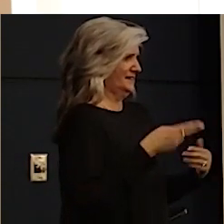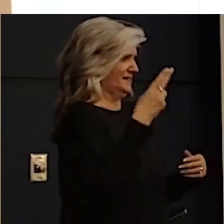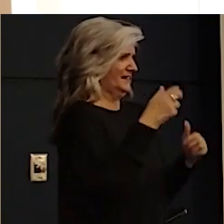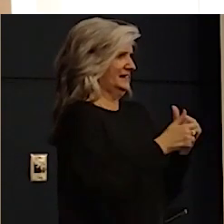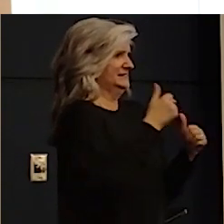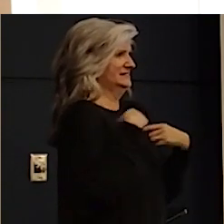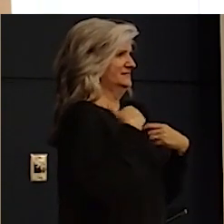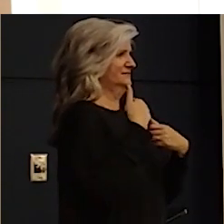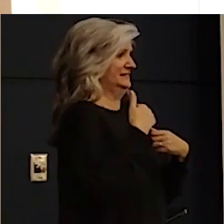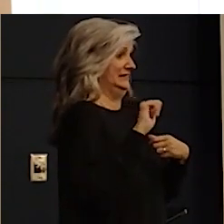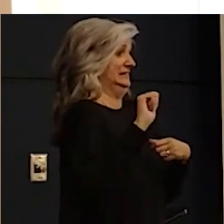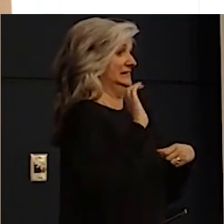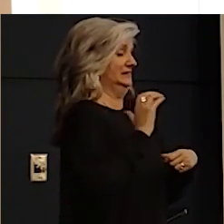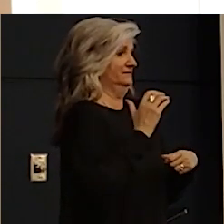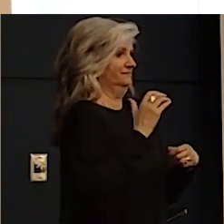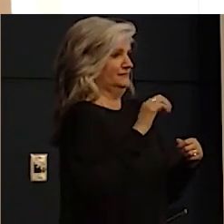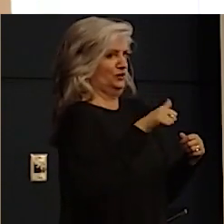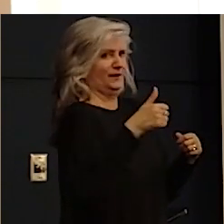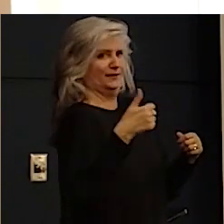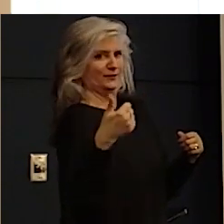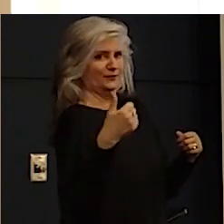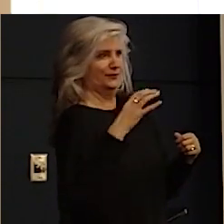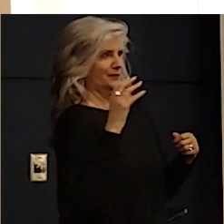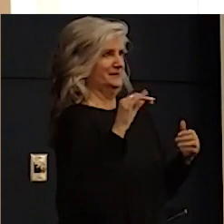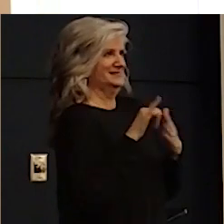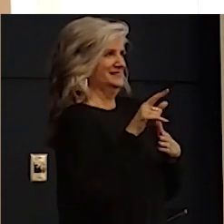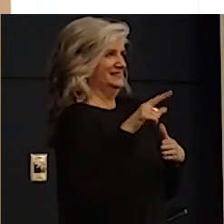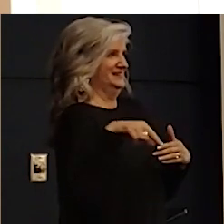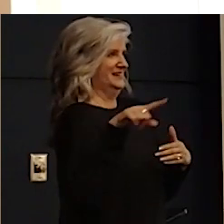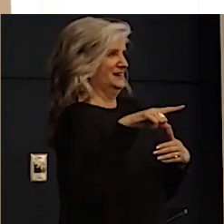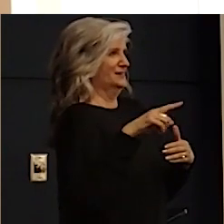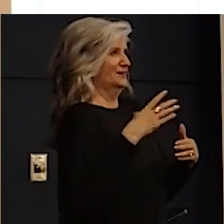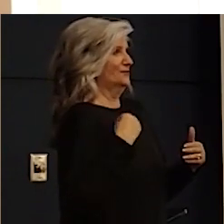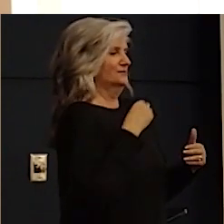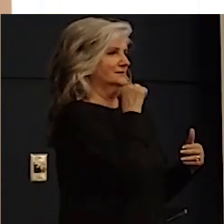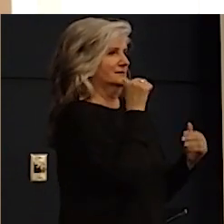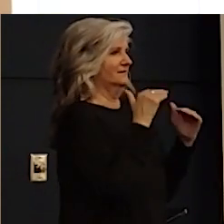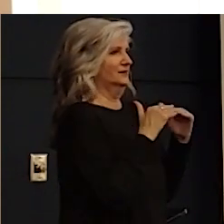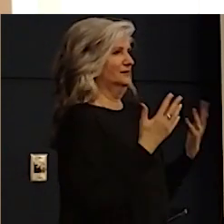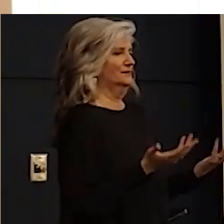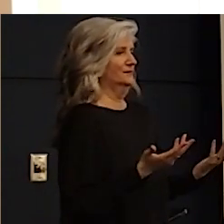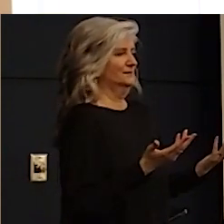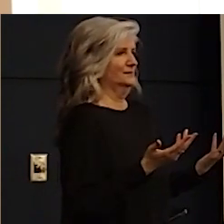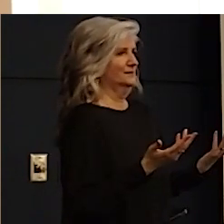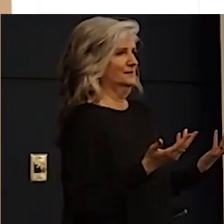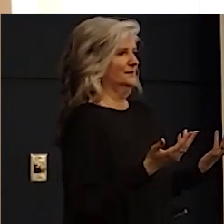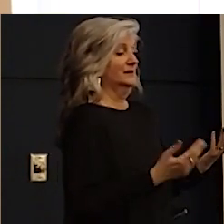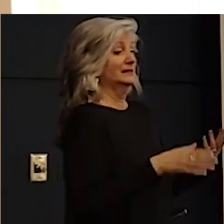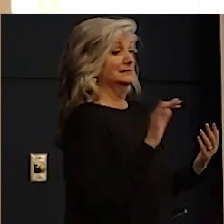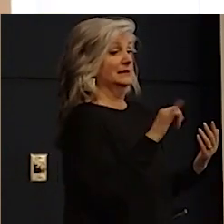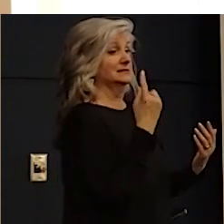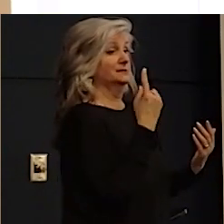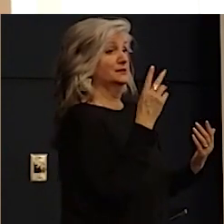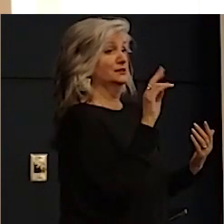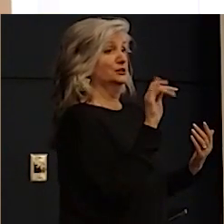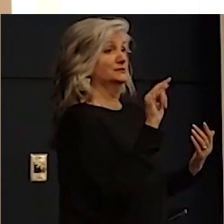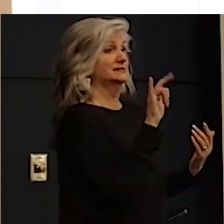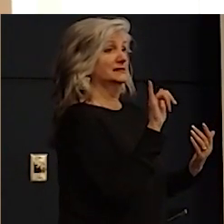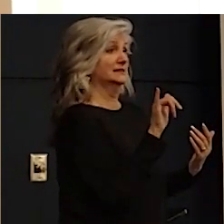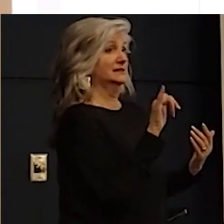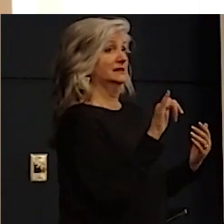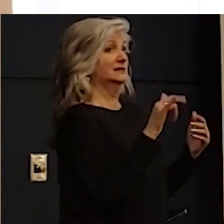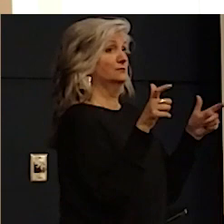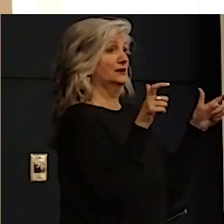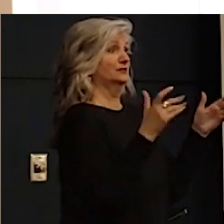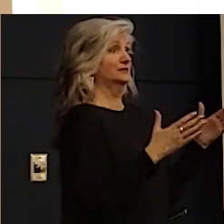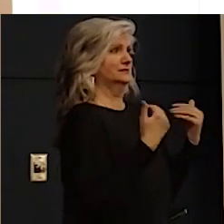of any of their subsidiary utilities that they own. We don't think that's fair. This is something utilities, utility